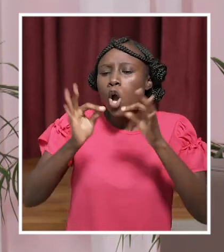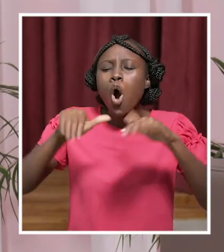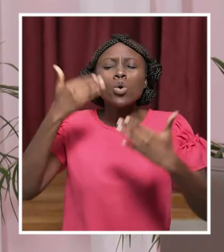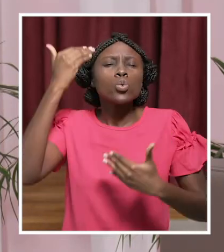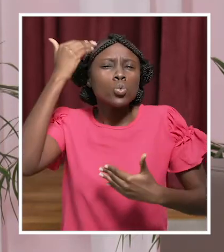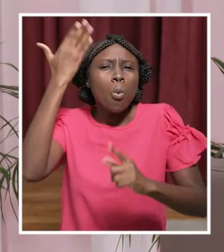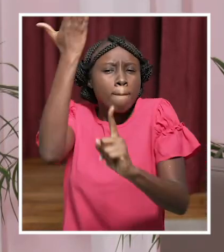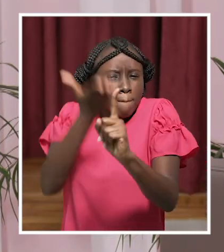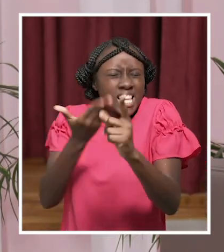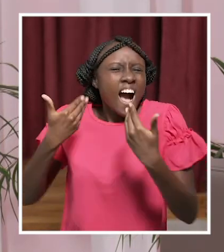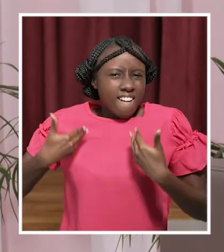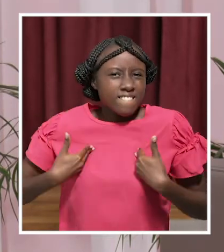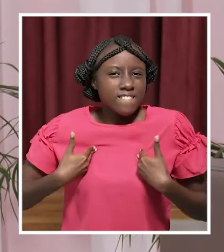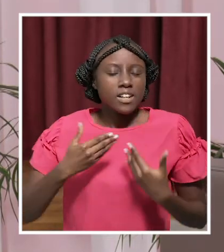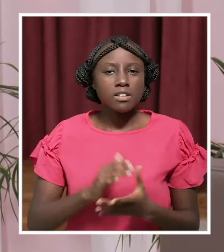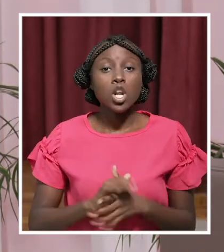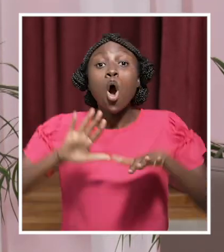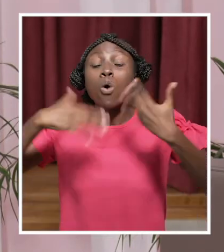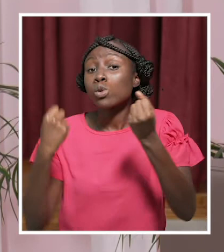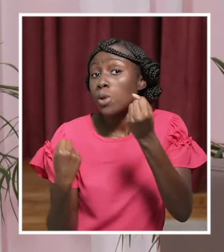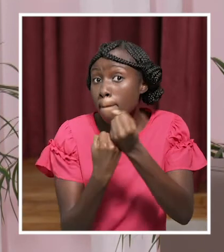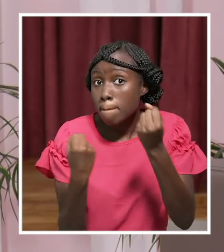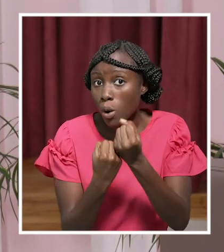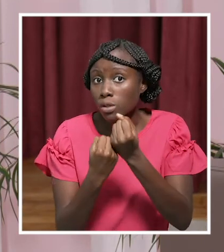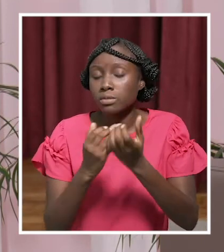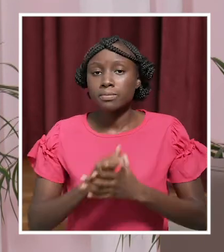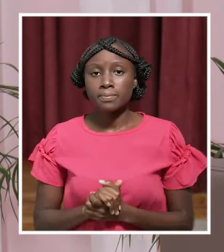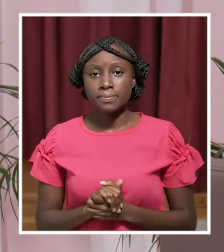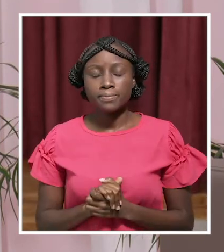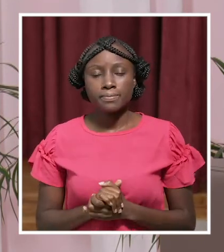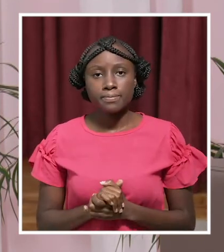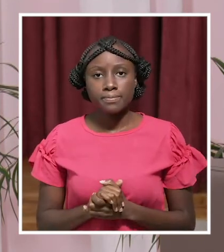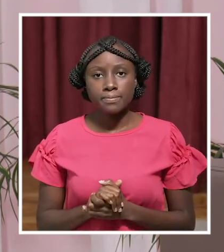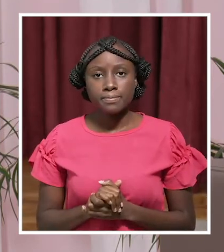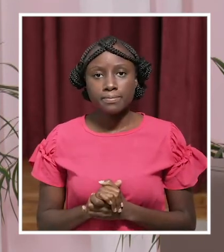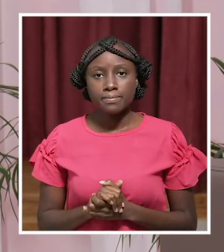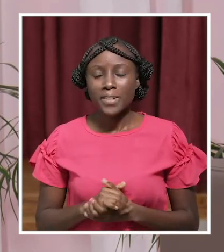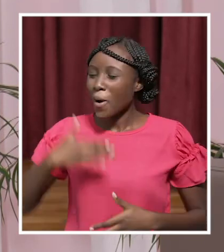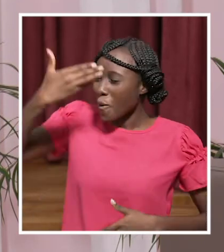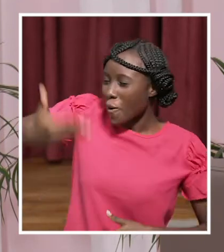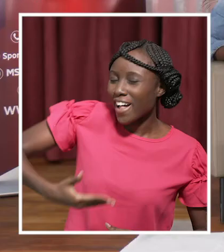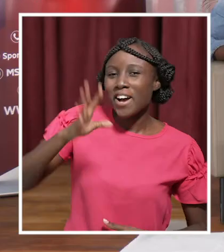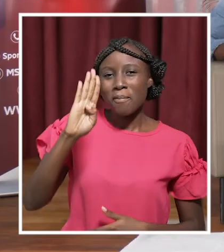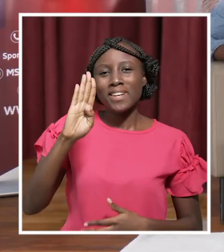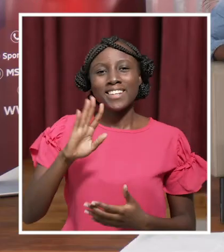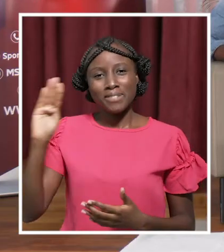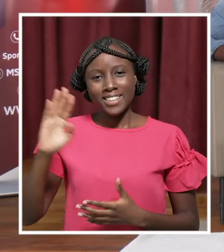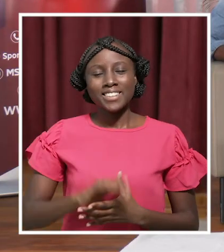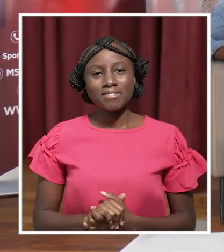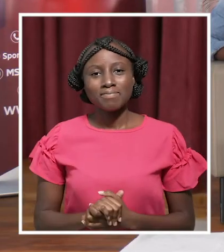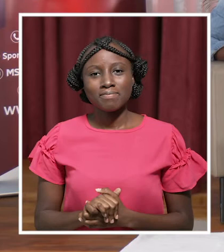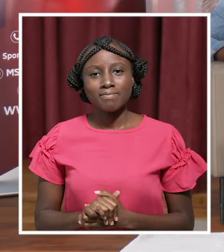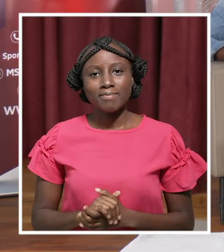course, to be able to get support for this particular situation. Mr. Brathwaite, welcome to Saturday. How